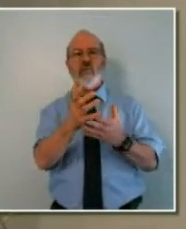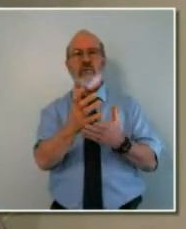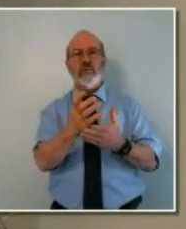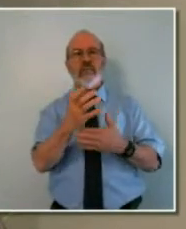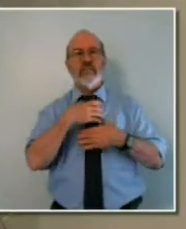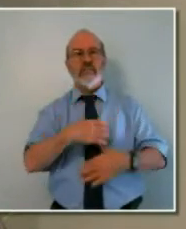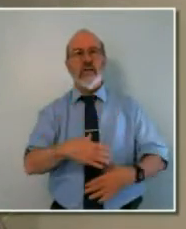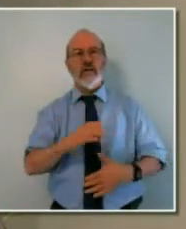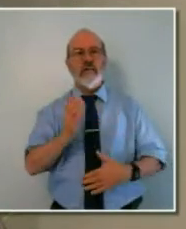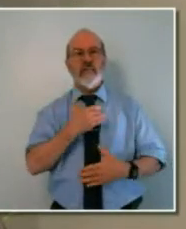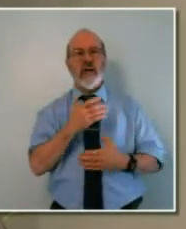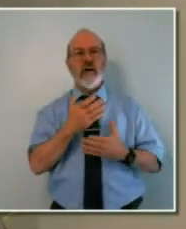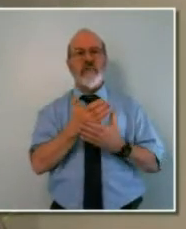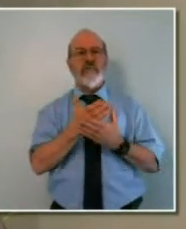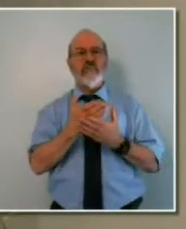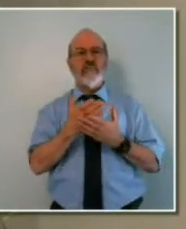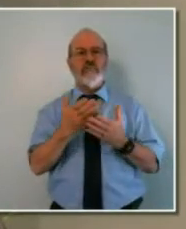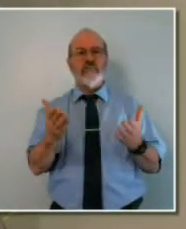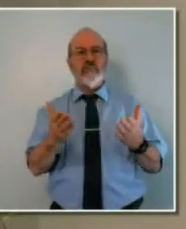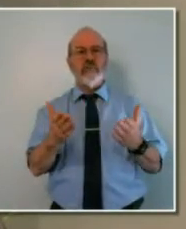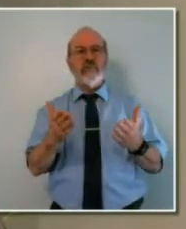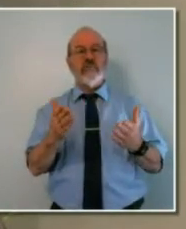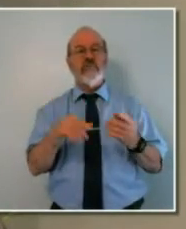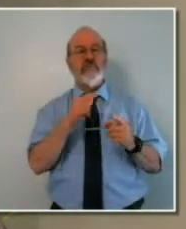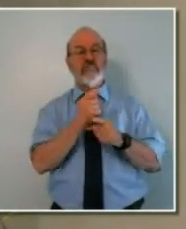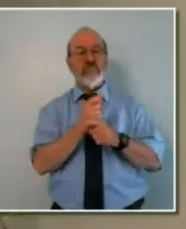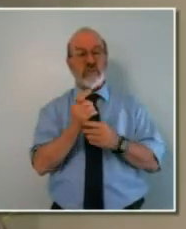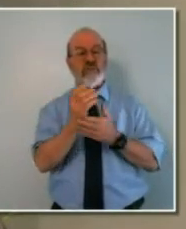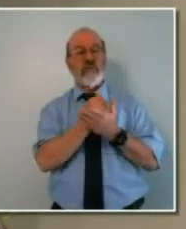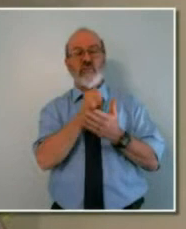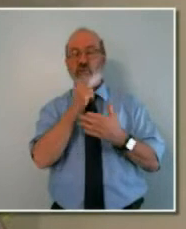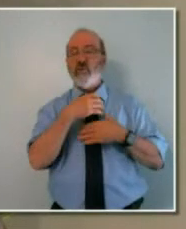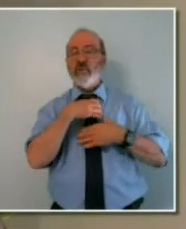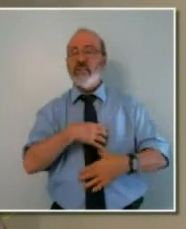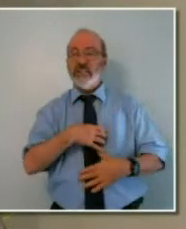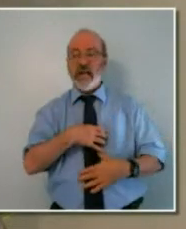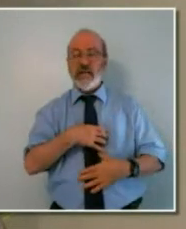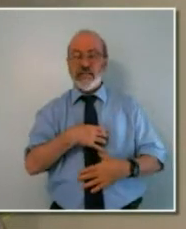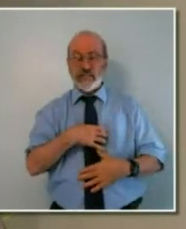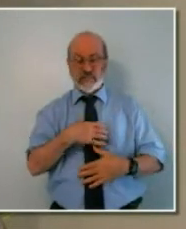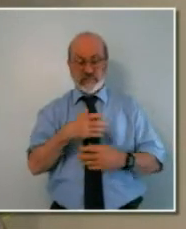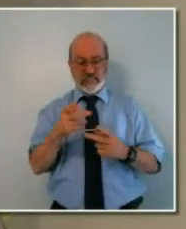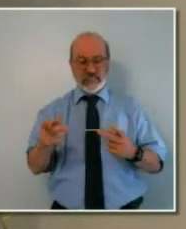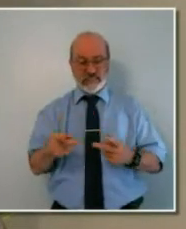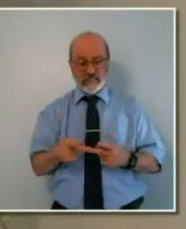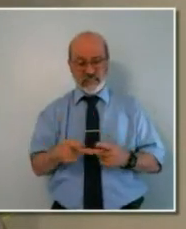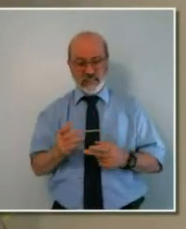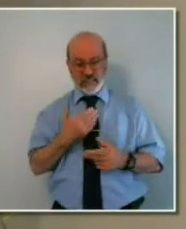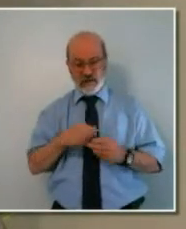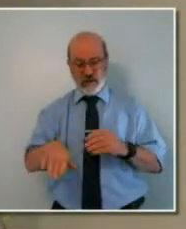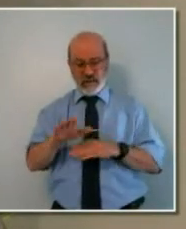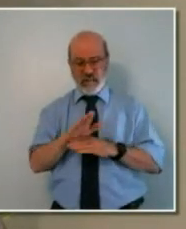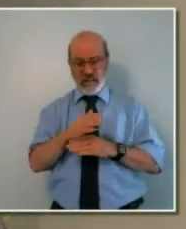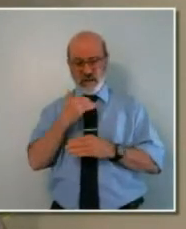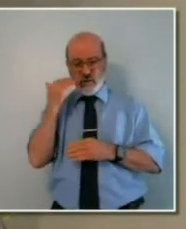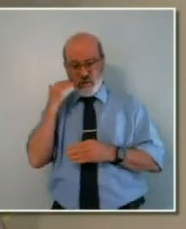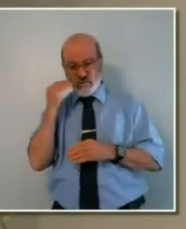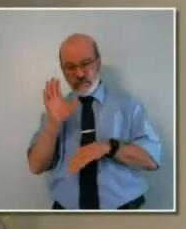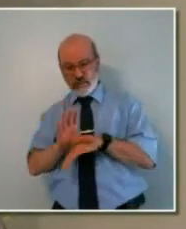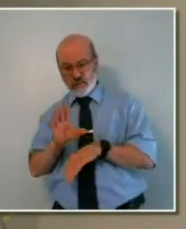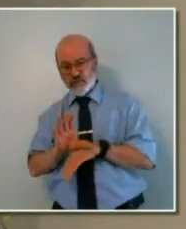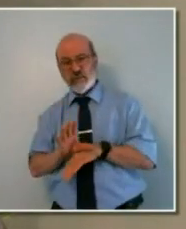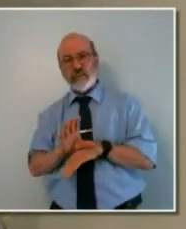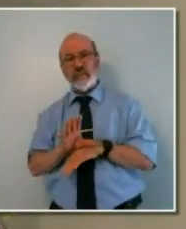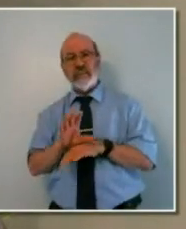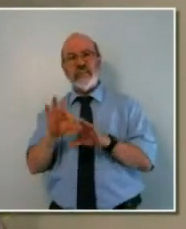condition is one that we justly deserve. We don't desire to be in this condition, in our land, in our home, in our churches, in our